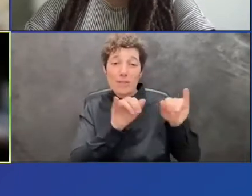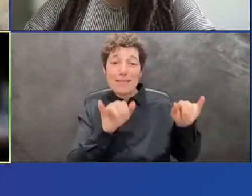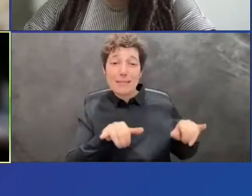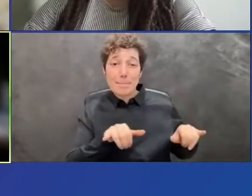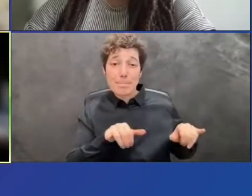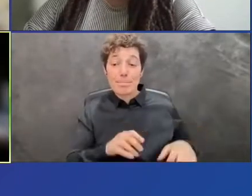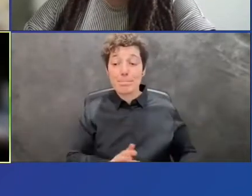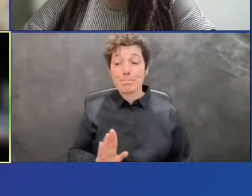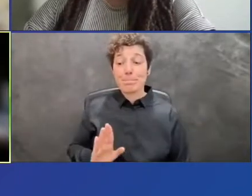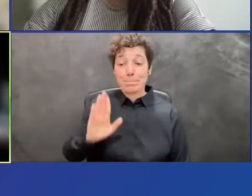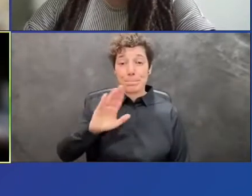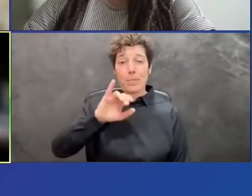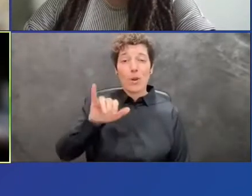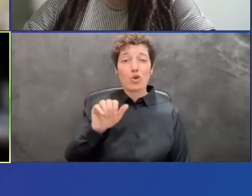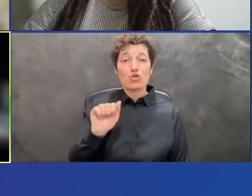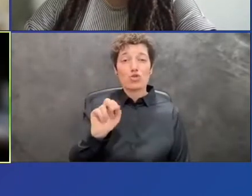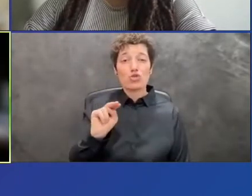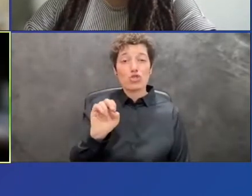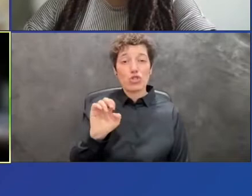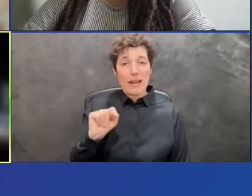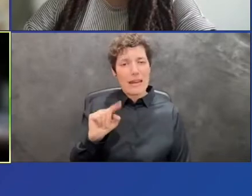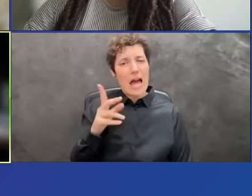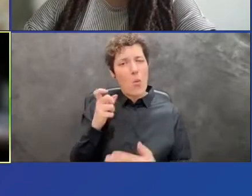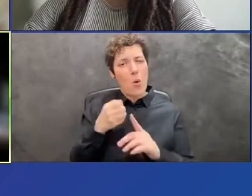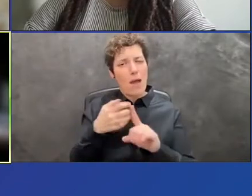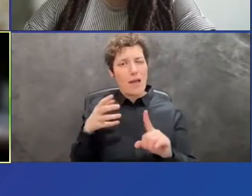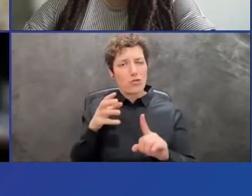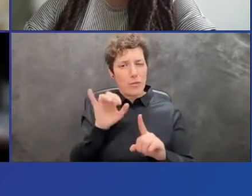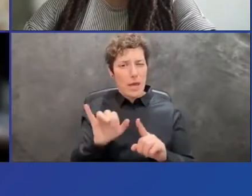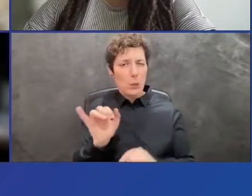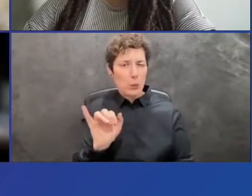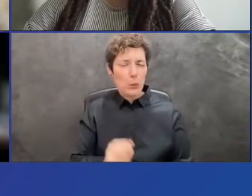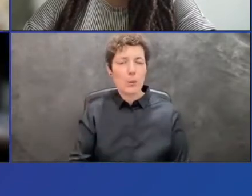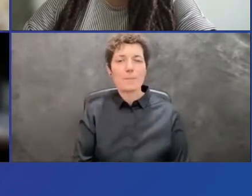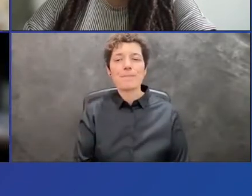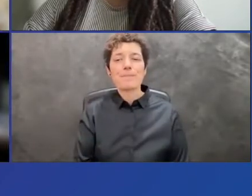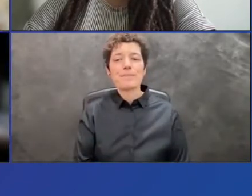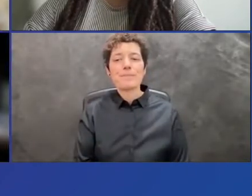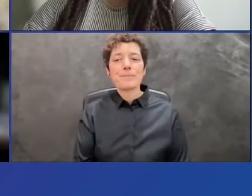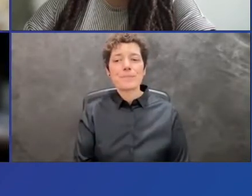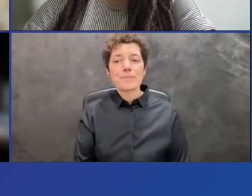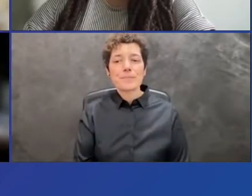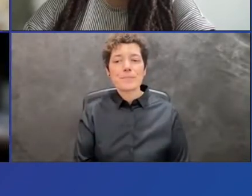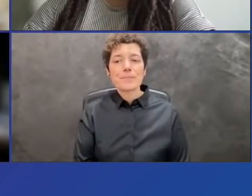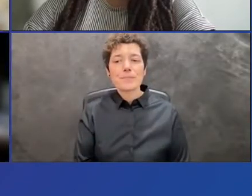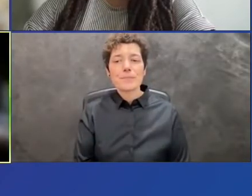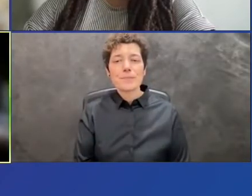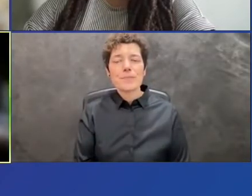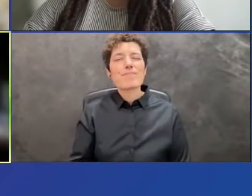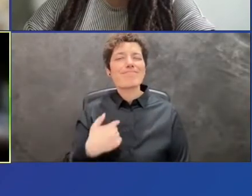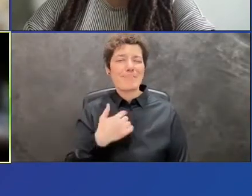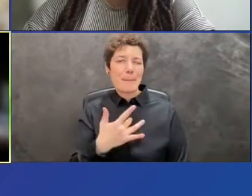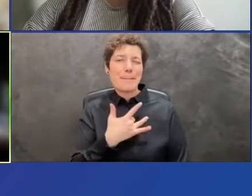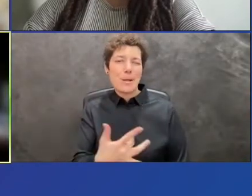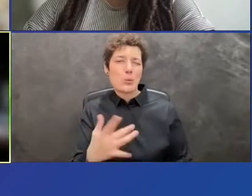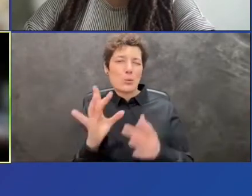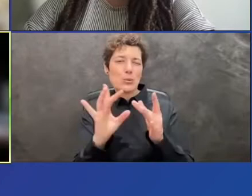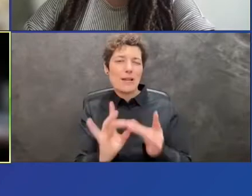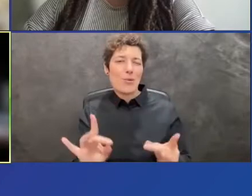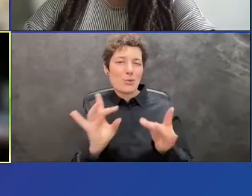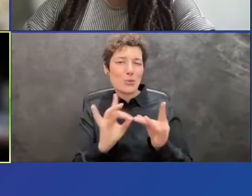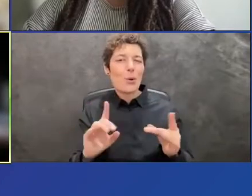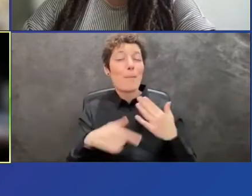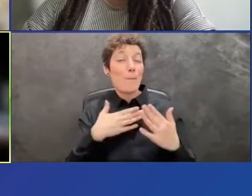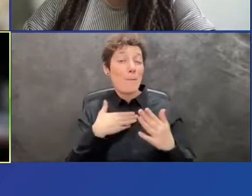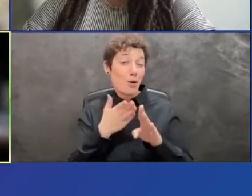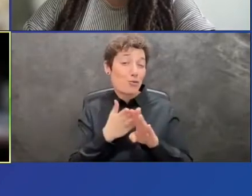pick up on that very briefly. This is Janet. I tell a story often about my career and how